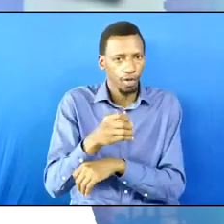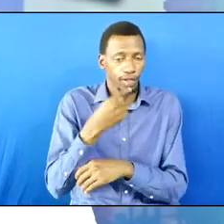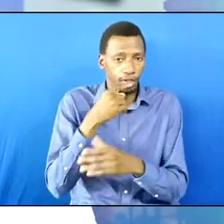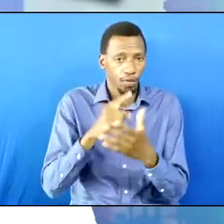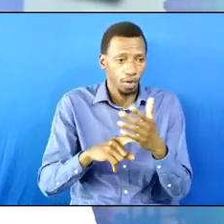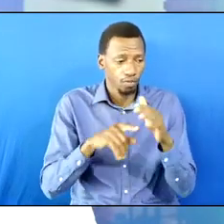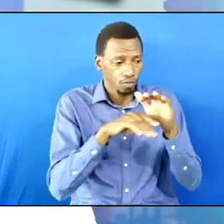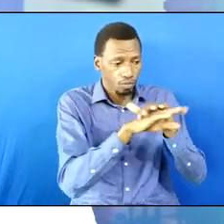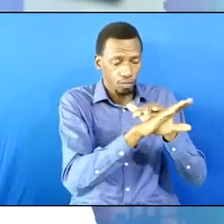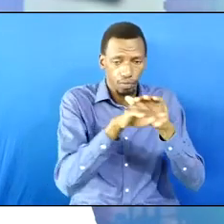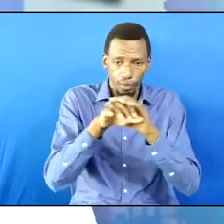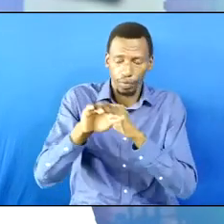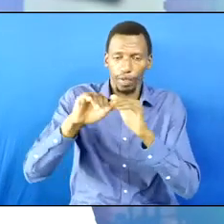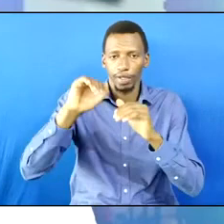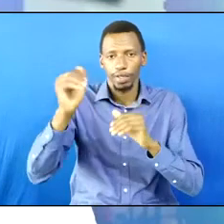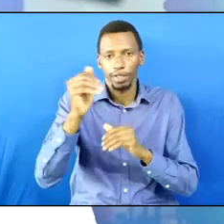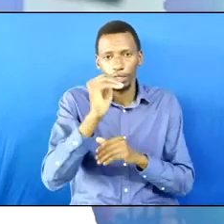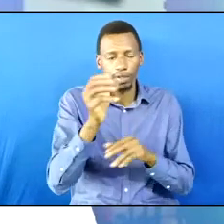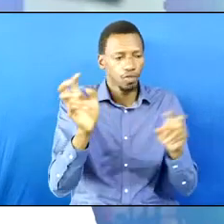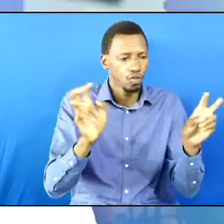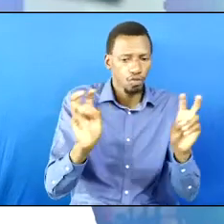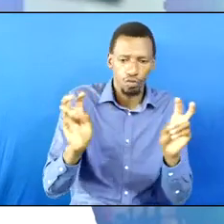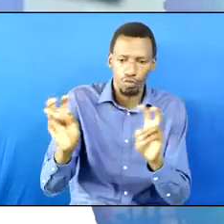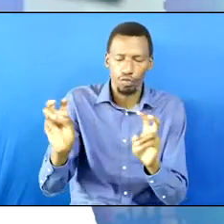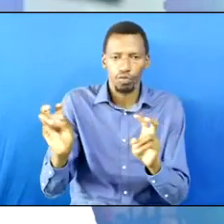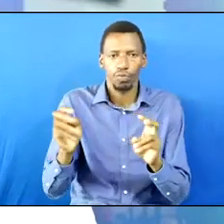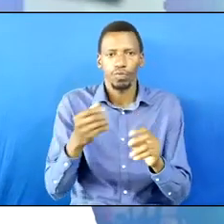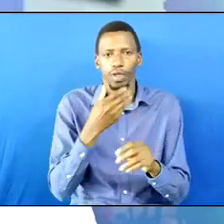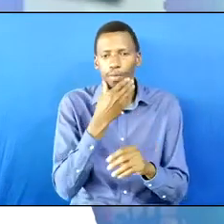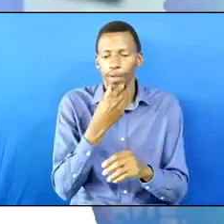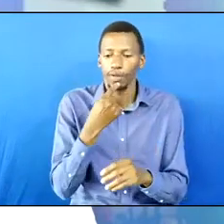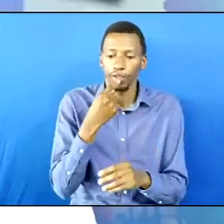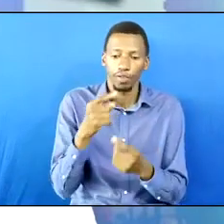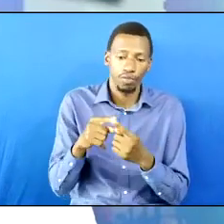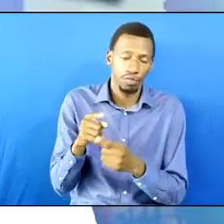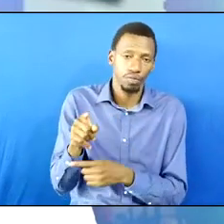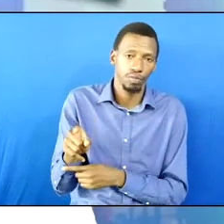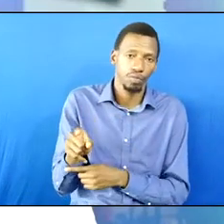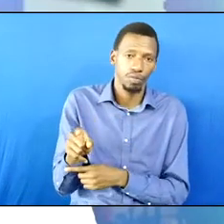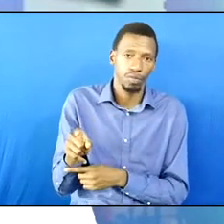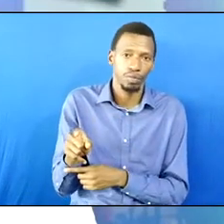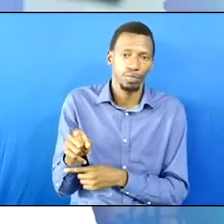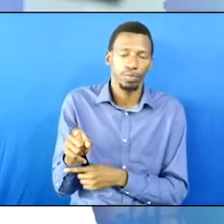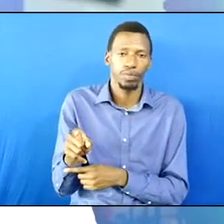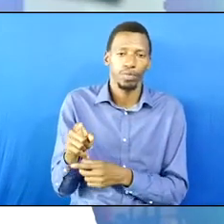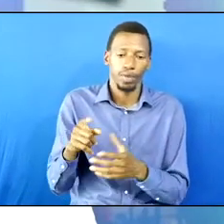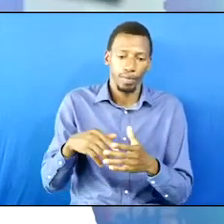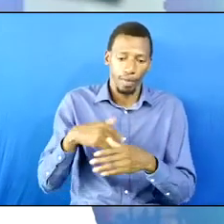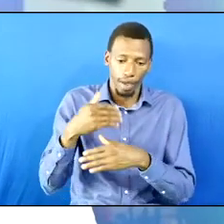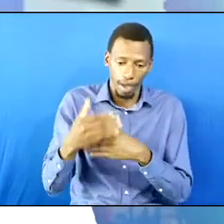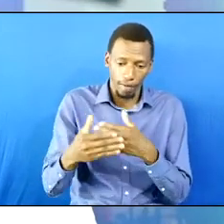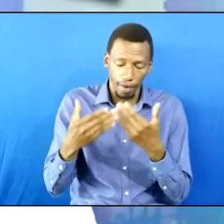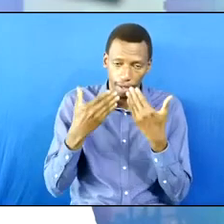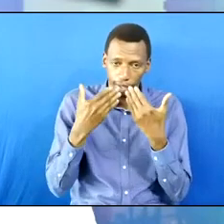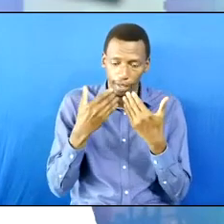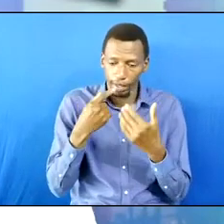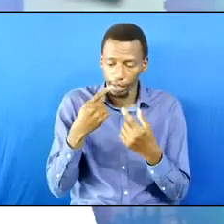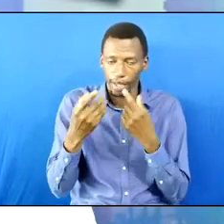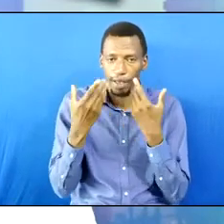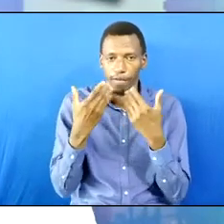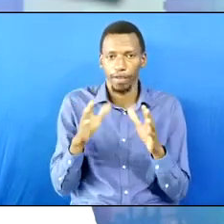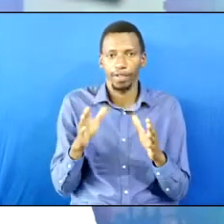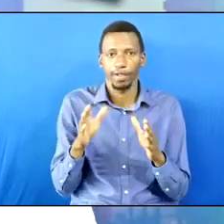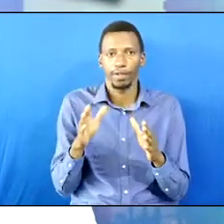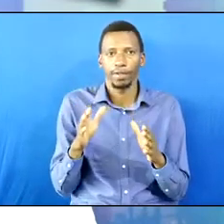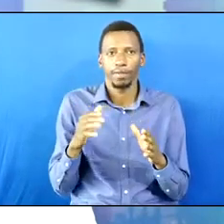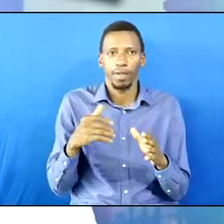into that city to search a man and say unto him, The master said, My time is at